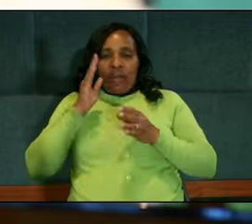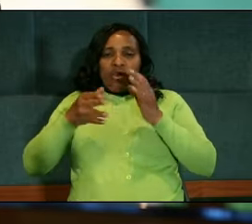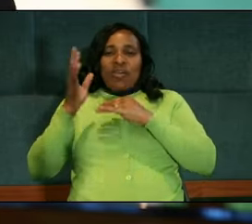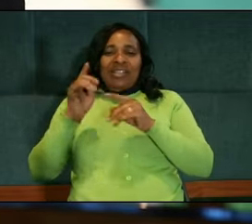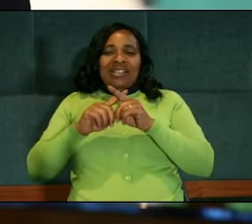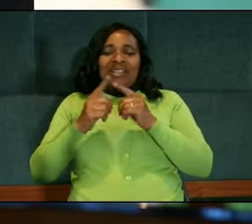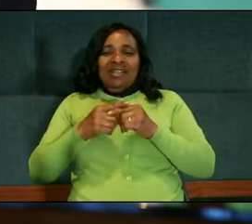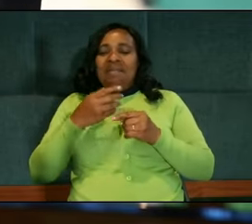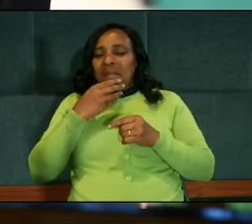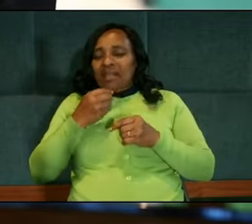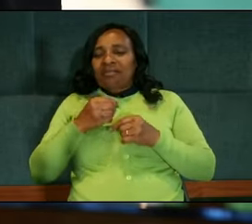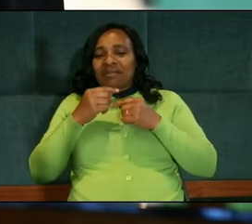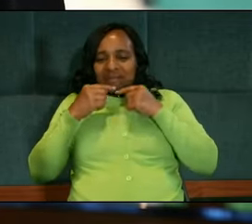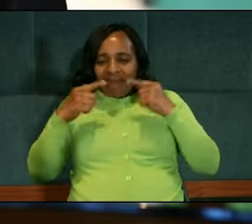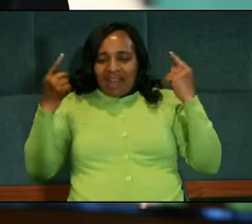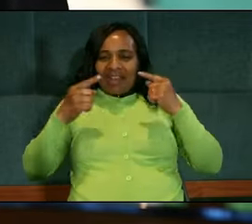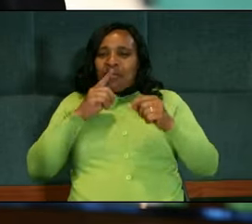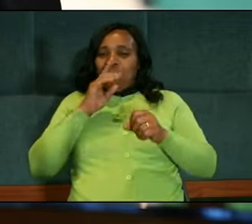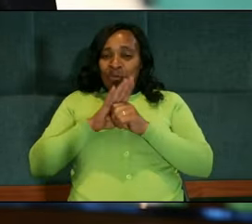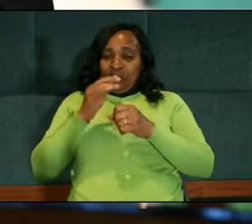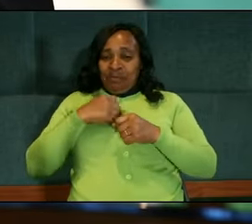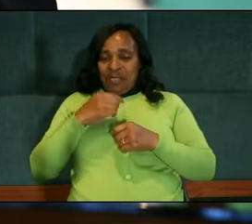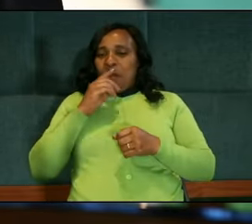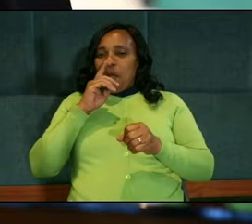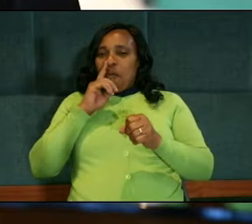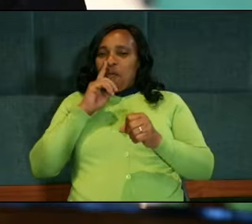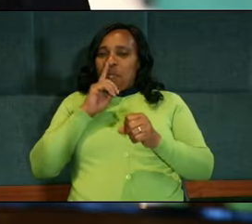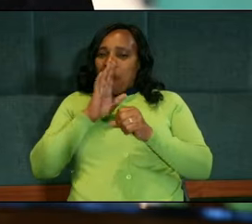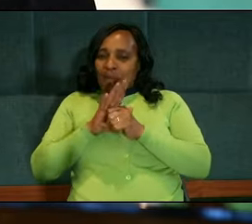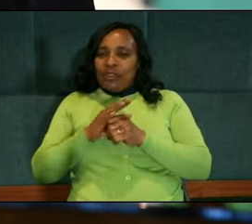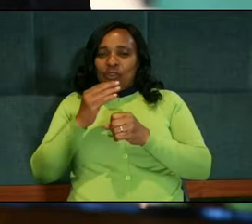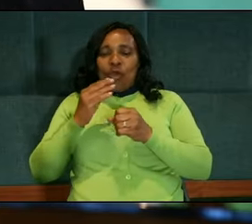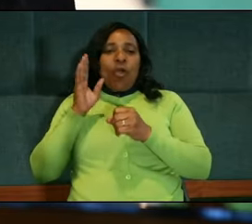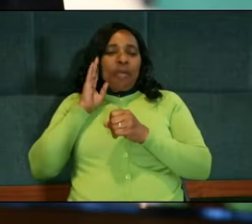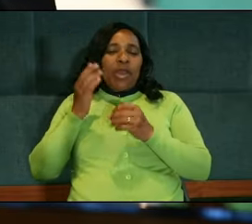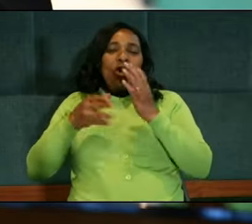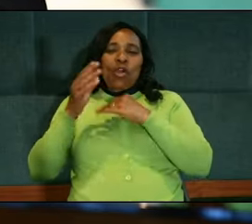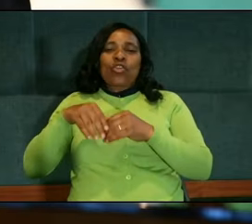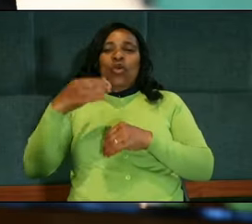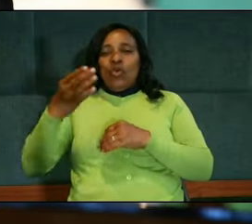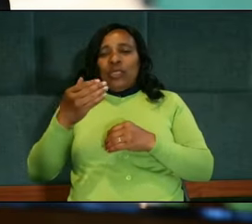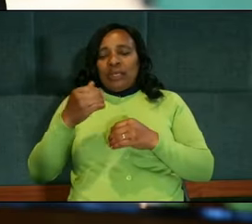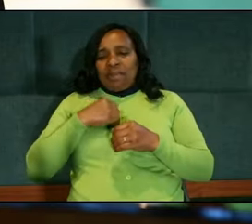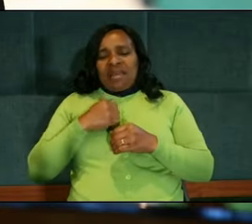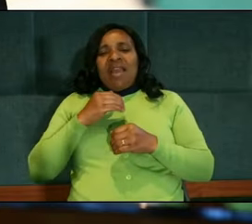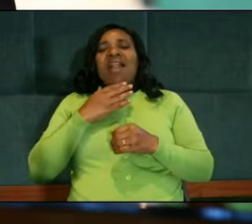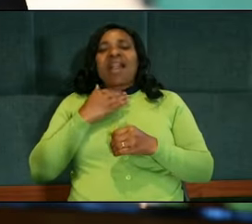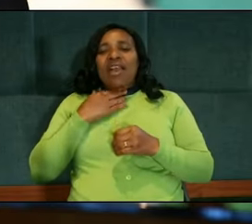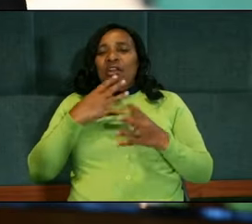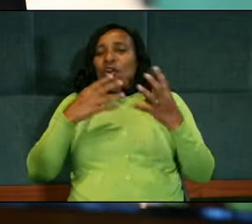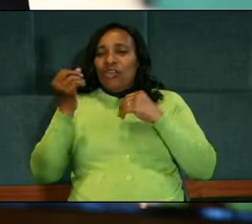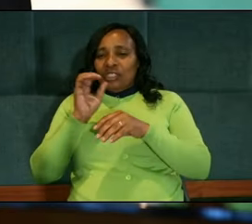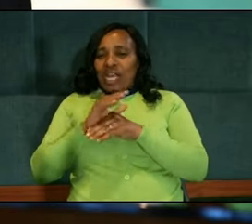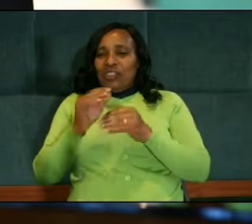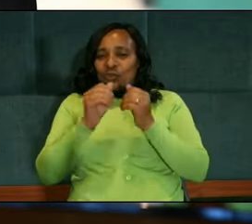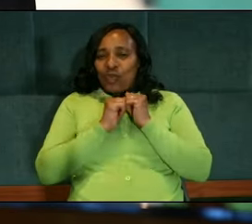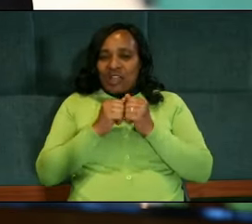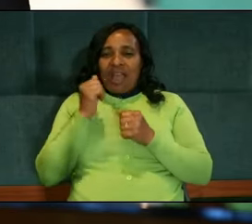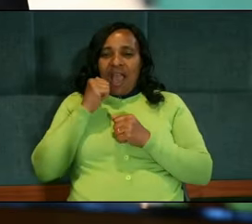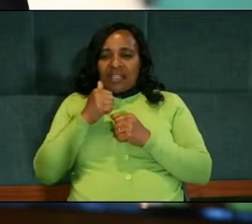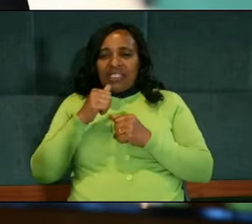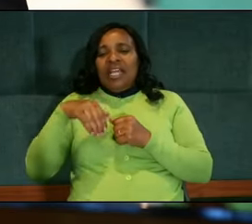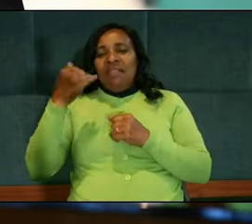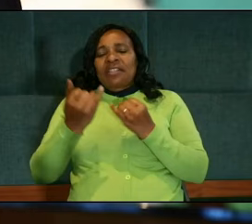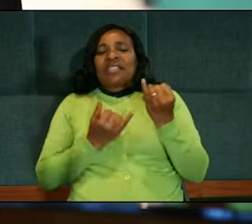had already promised himself that he would obey God always. I liked going to church with Auntie, he said. I want to go